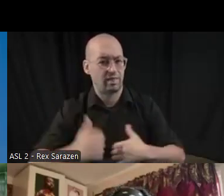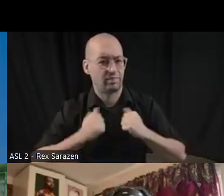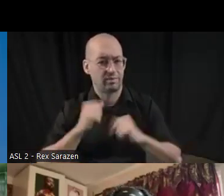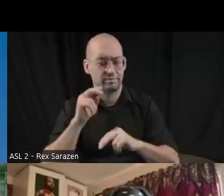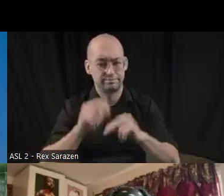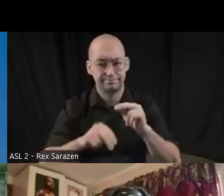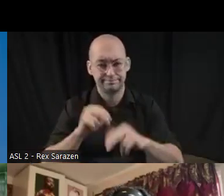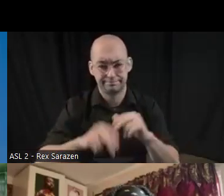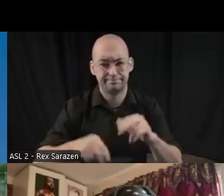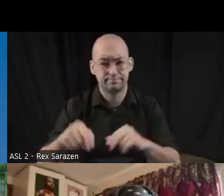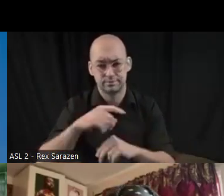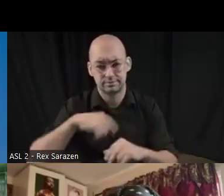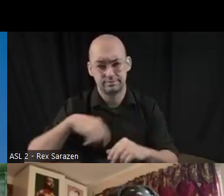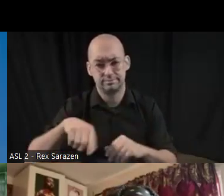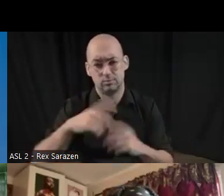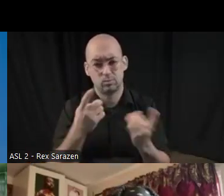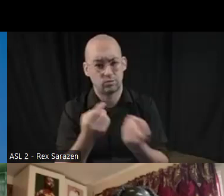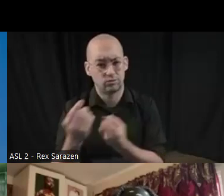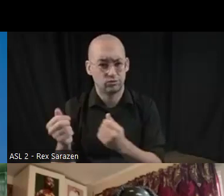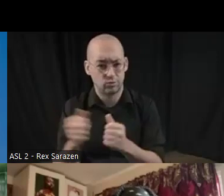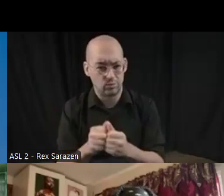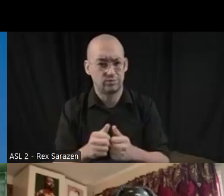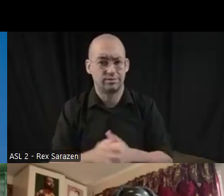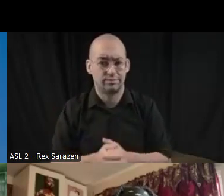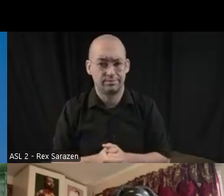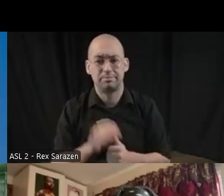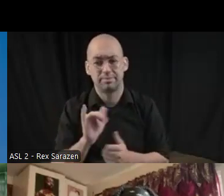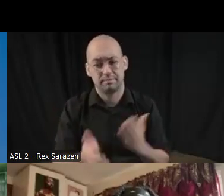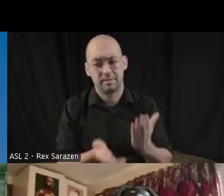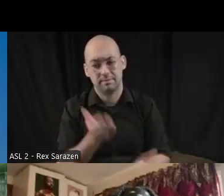So just that might be helpful.